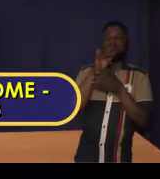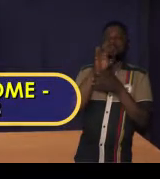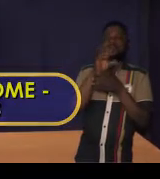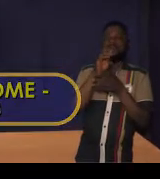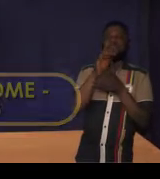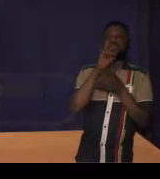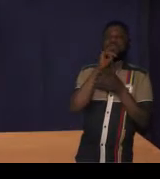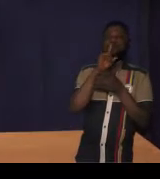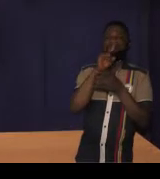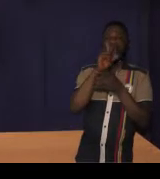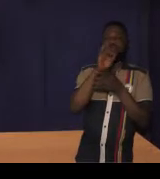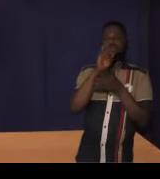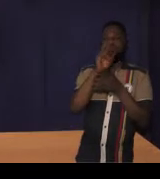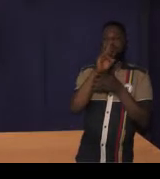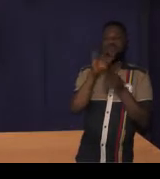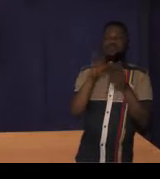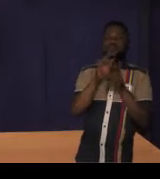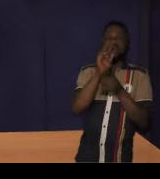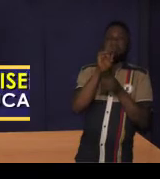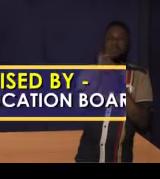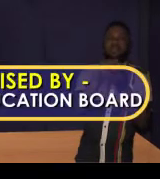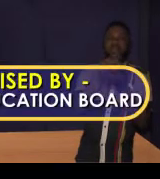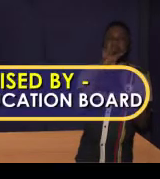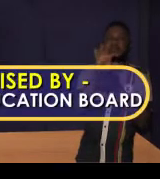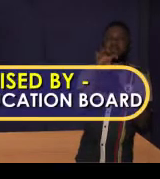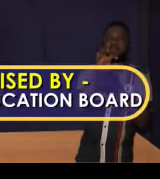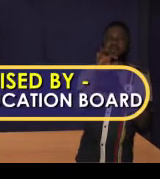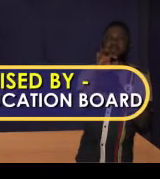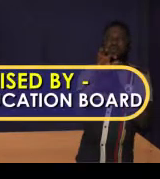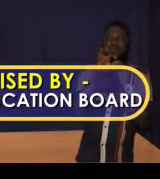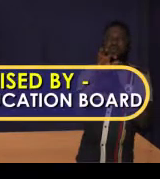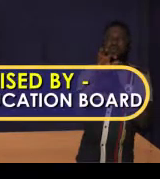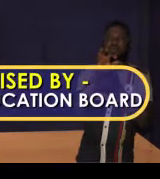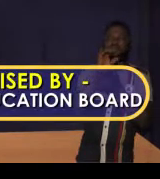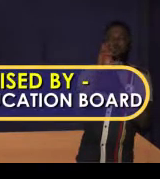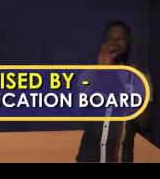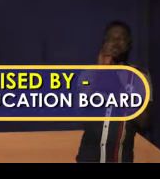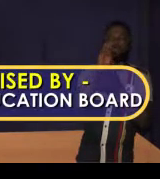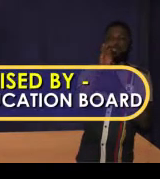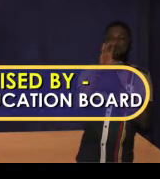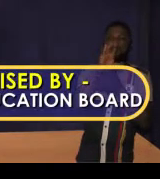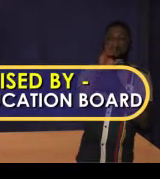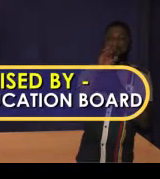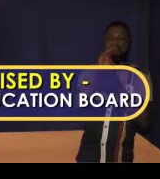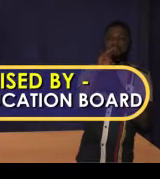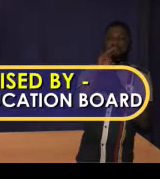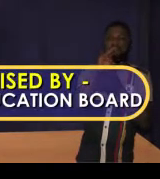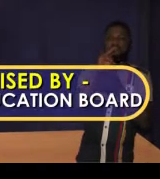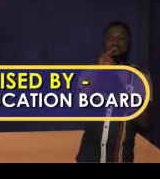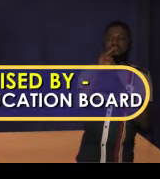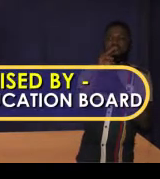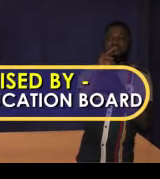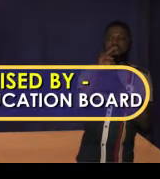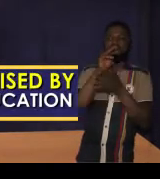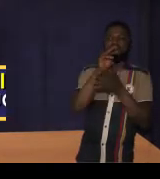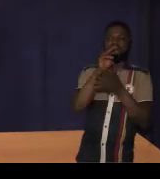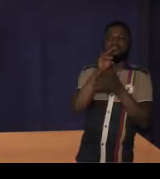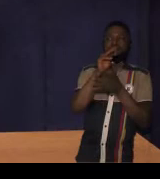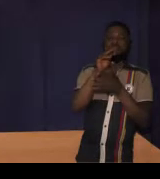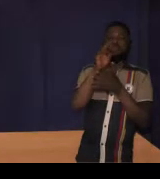cubic centimeters is 1 liters. So 13,500 cubic centimeters. Let me see.